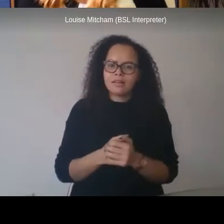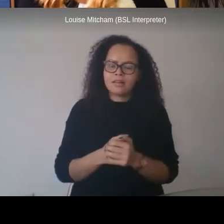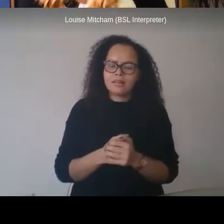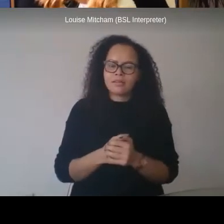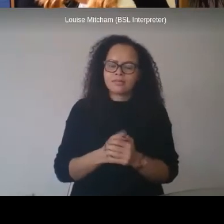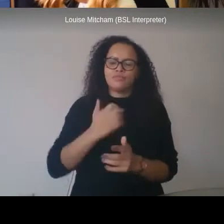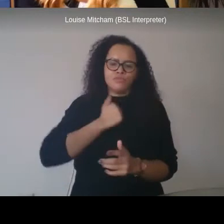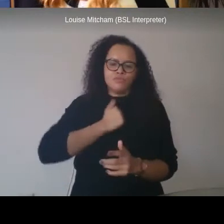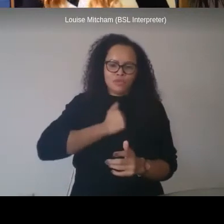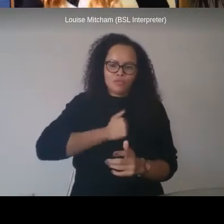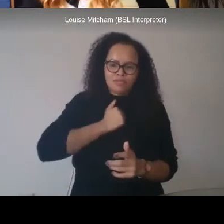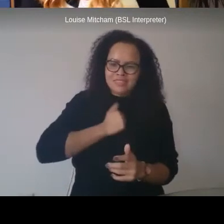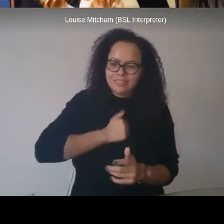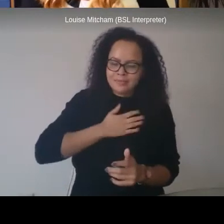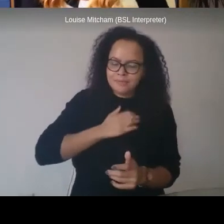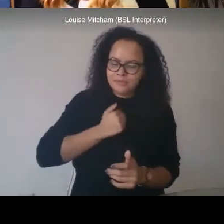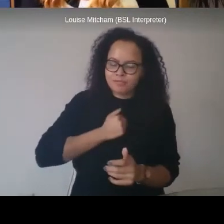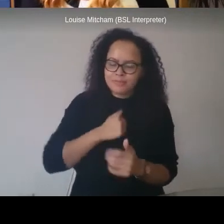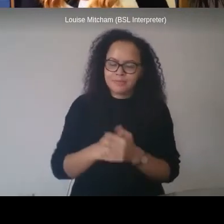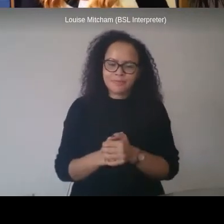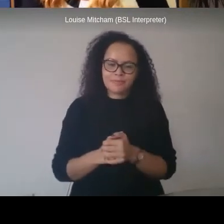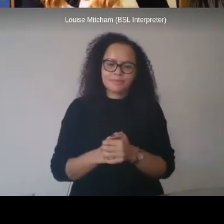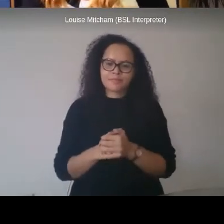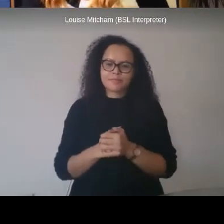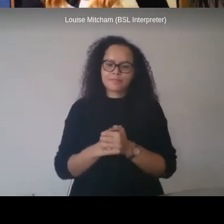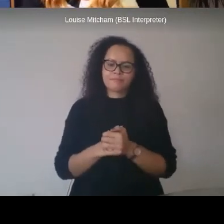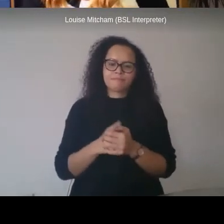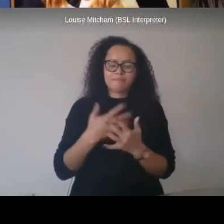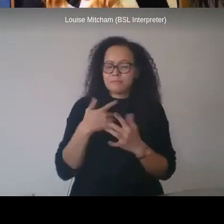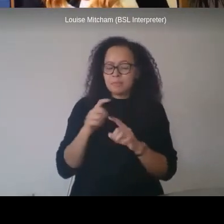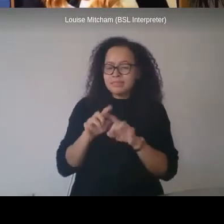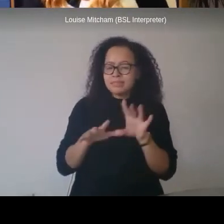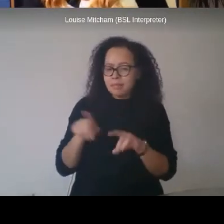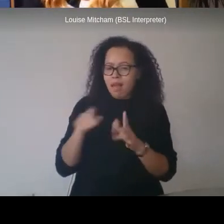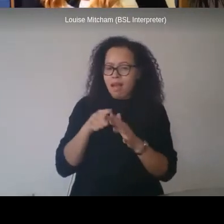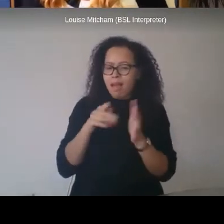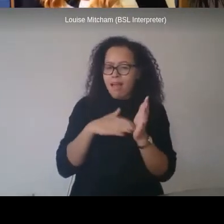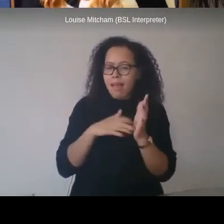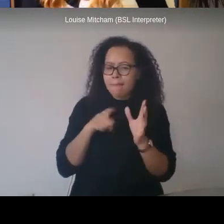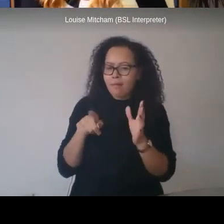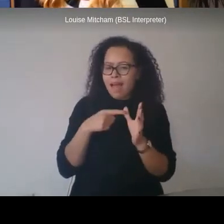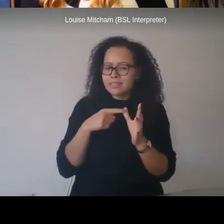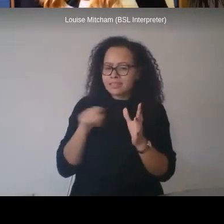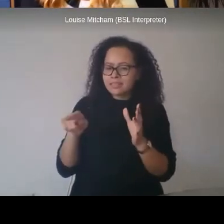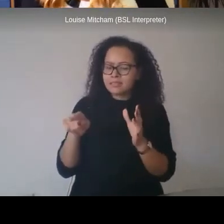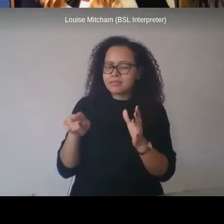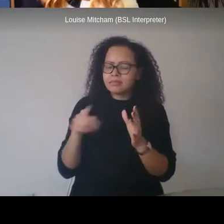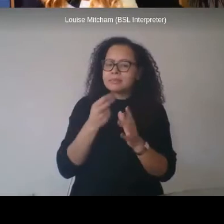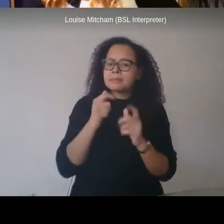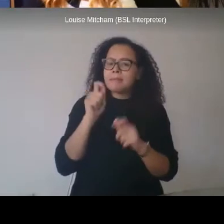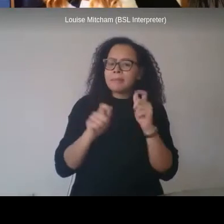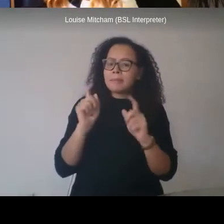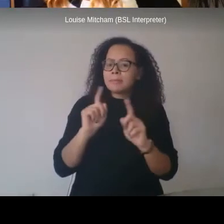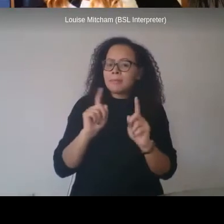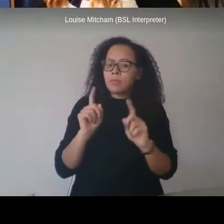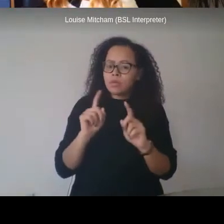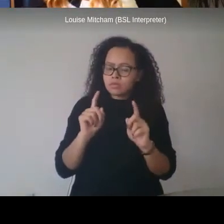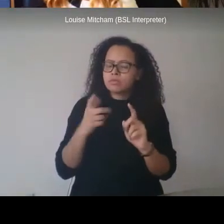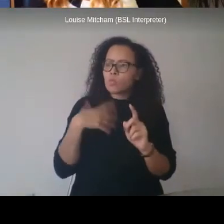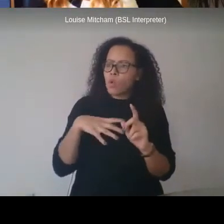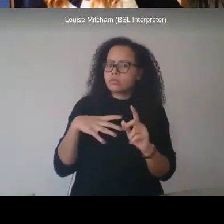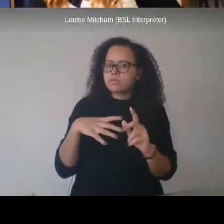Sorry, apologies. Yeah, I'd echo what Emma said around, there are some individuals that go into a particular sport,